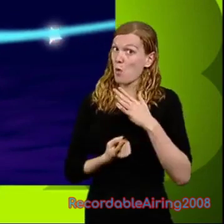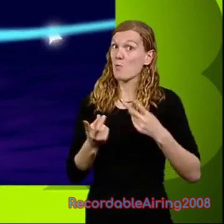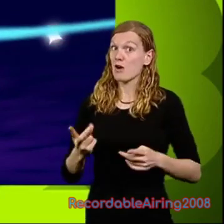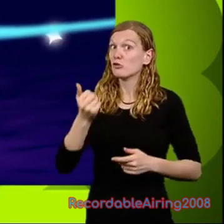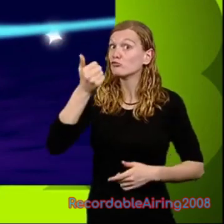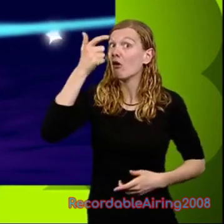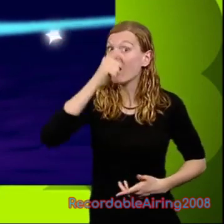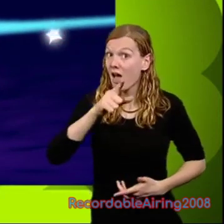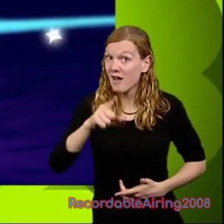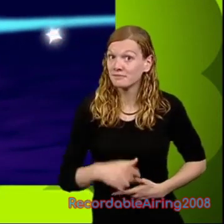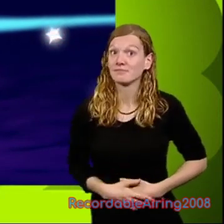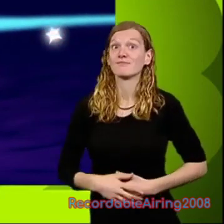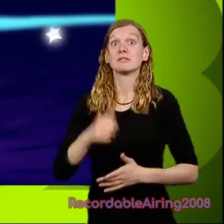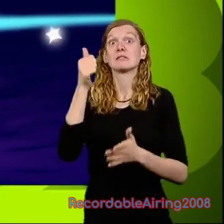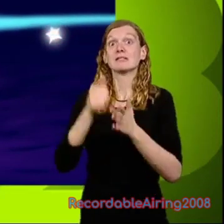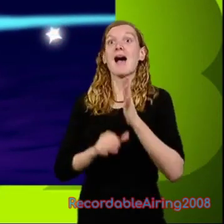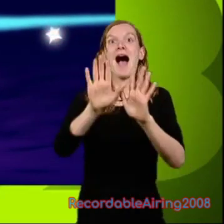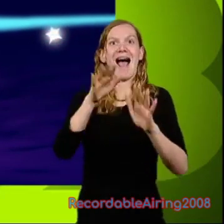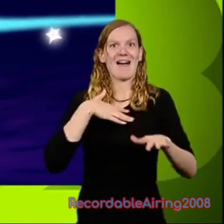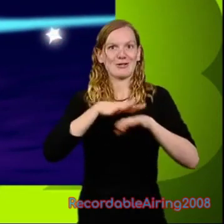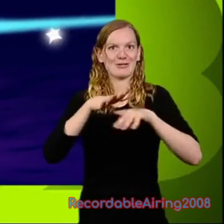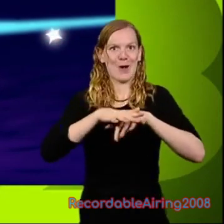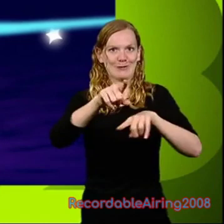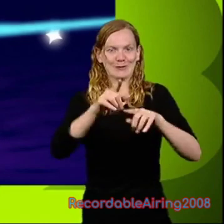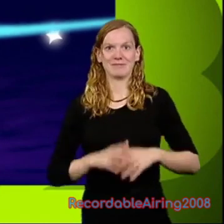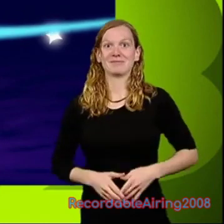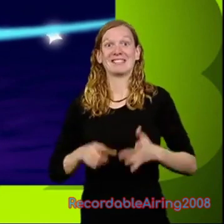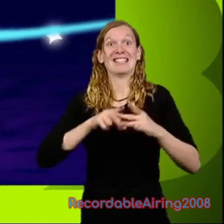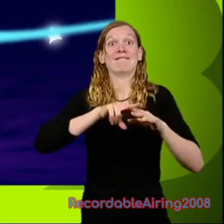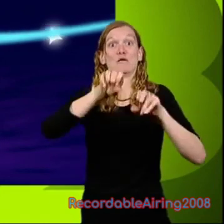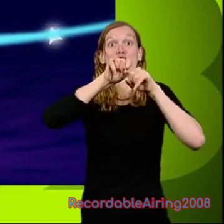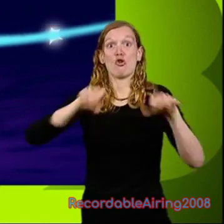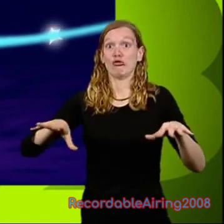you. If you get lost in space, who should you ask for directions?